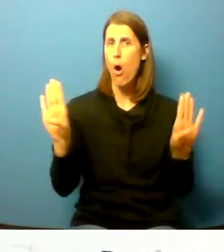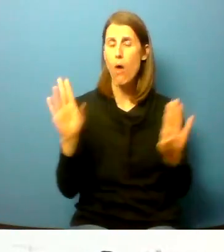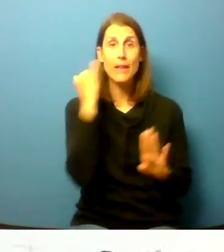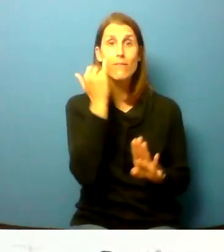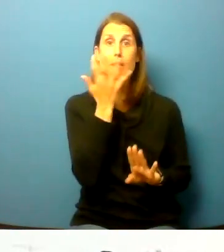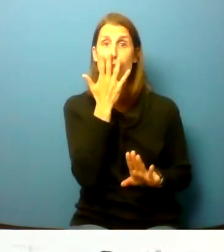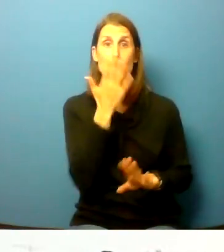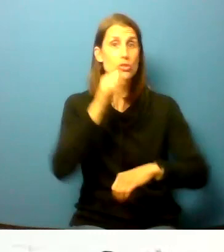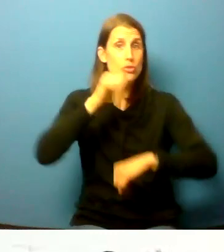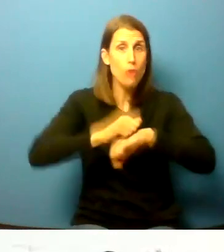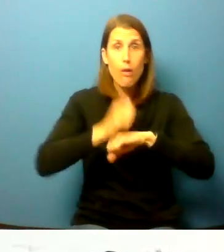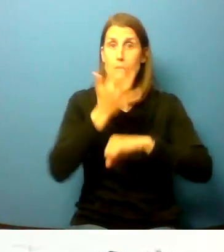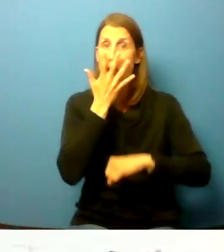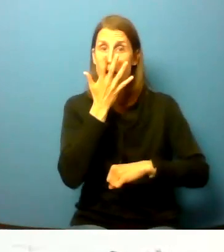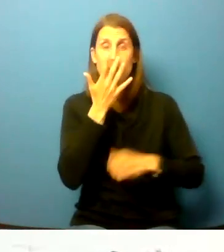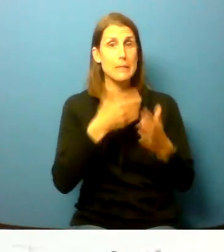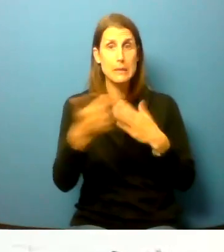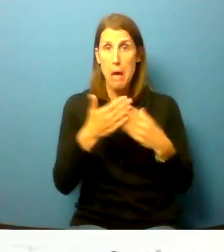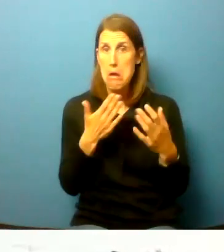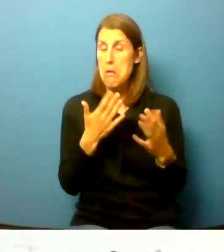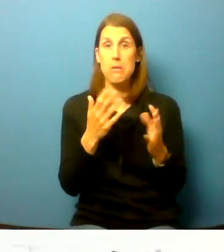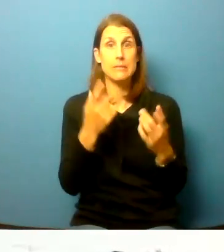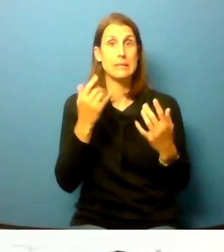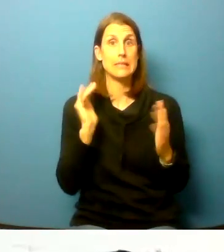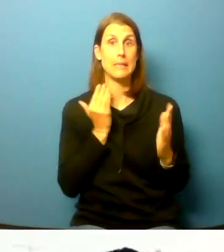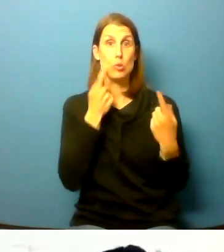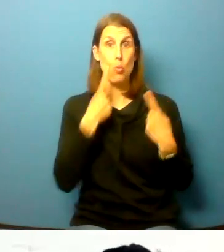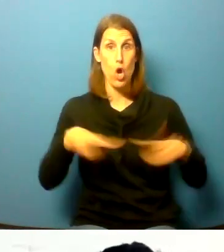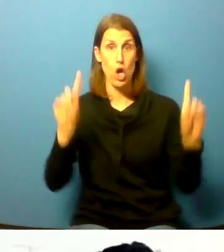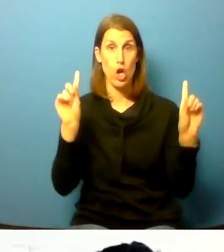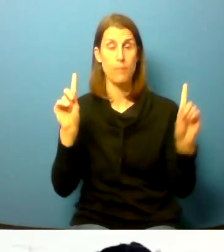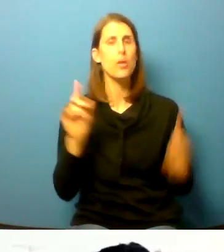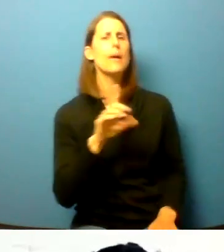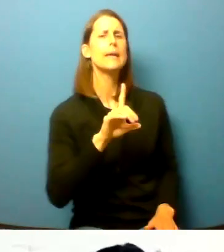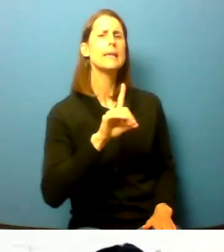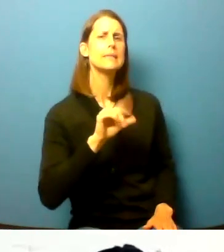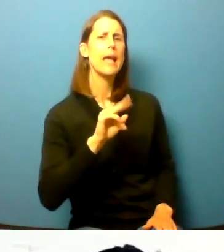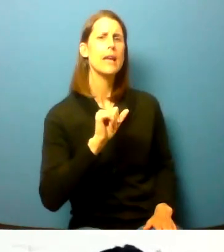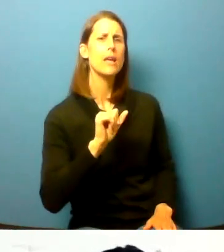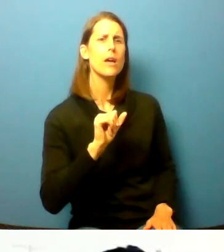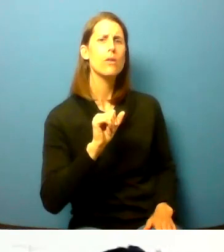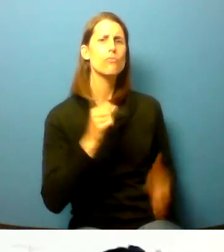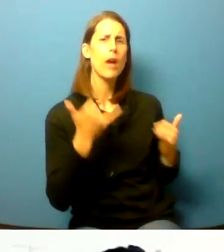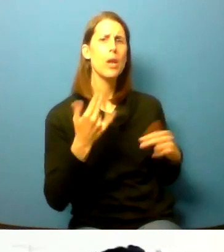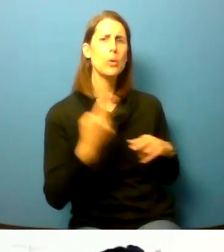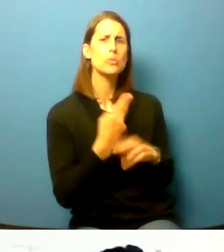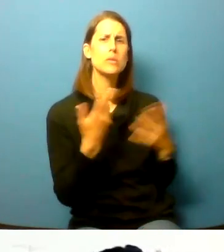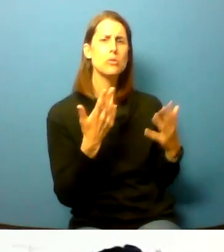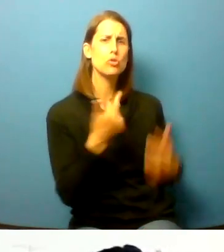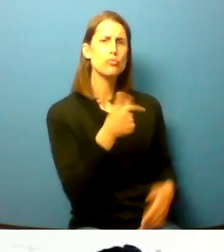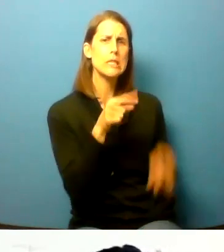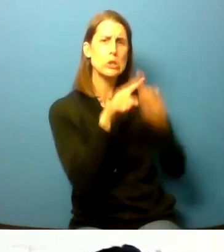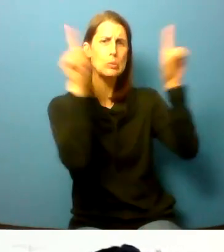to work pretty well for me. Great. How about you, Dana? Do you have an actual green screen behind you? I do. I have